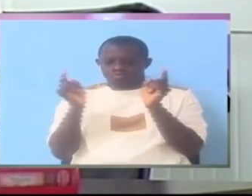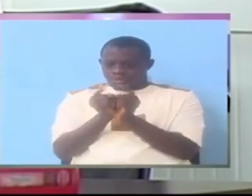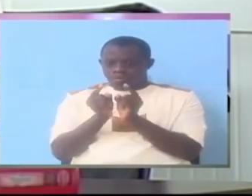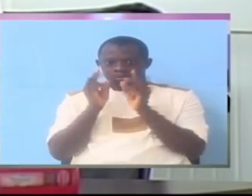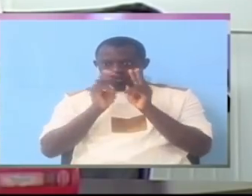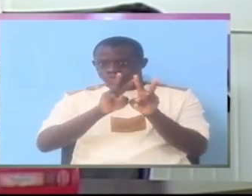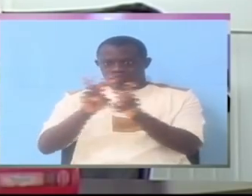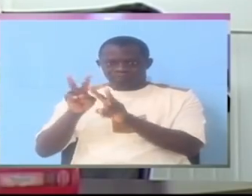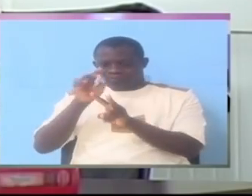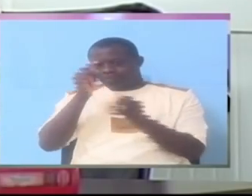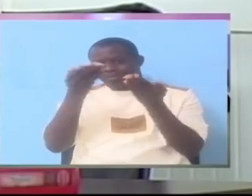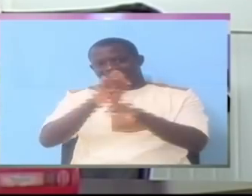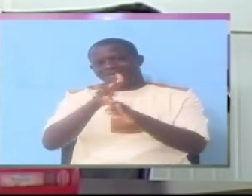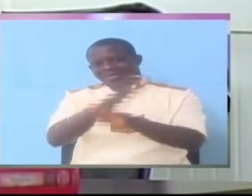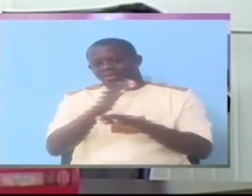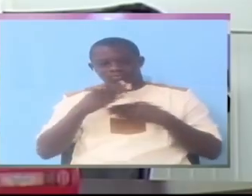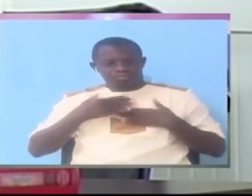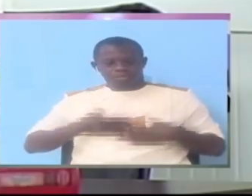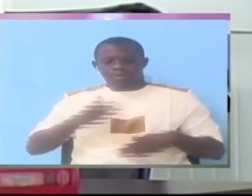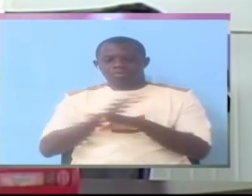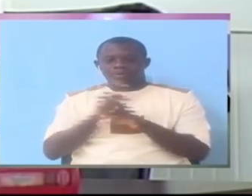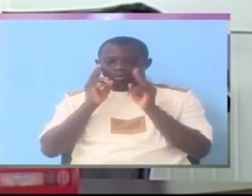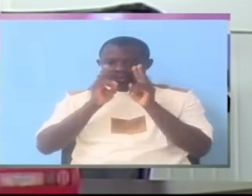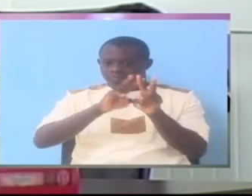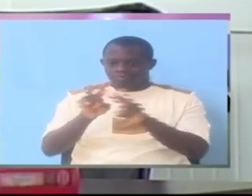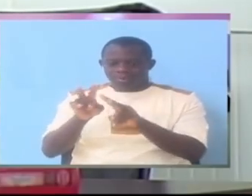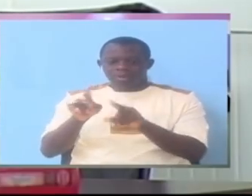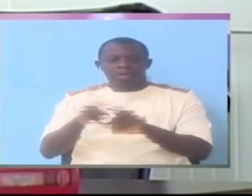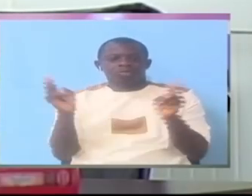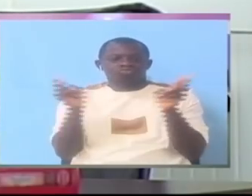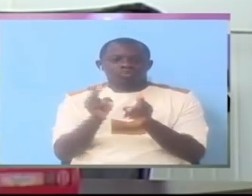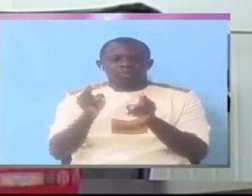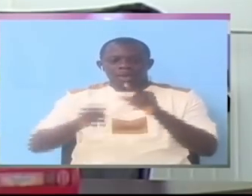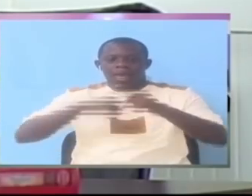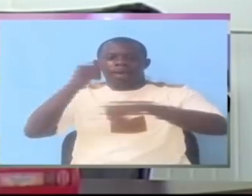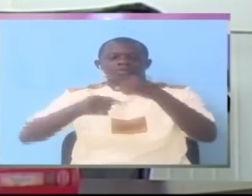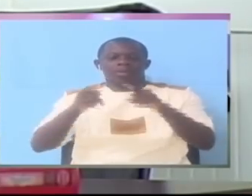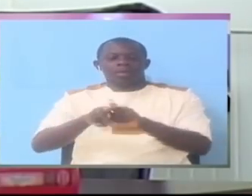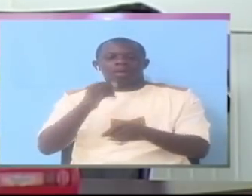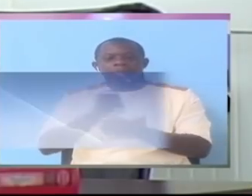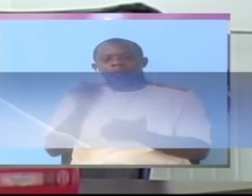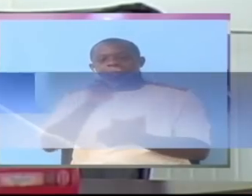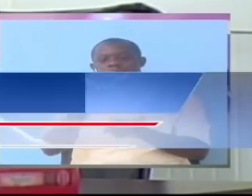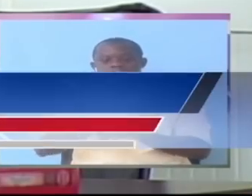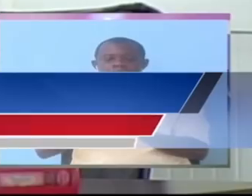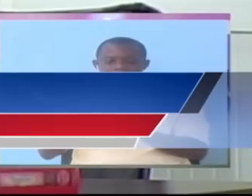corpses. Madame gis nak niw yi. Shortly afterwards, they were put on